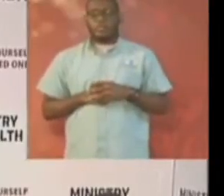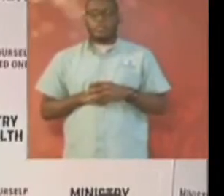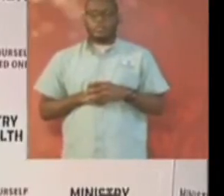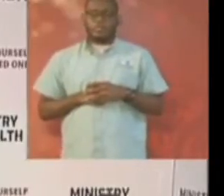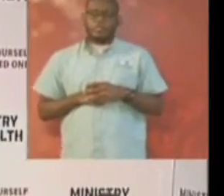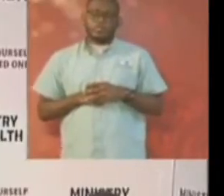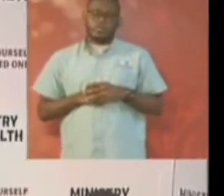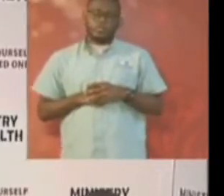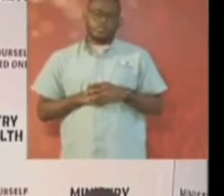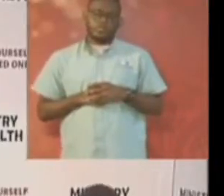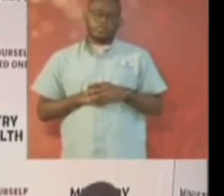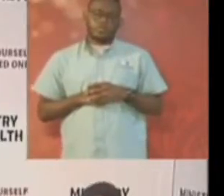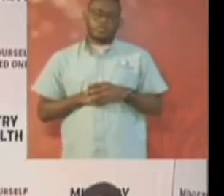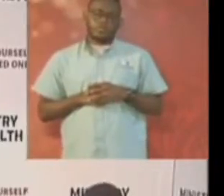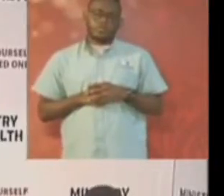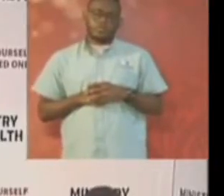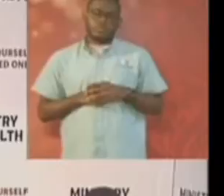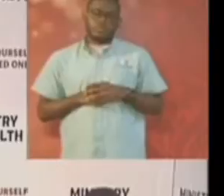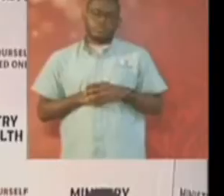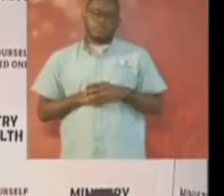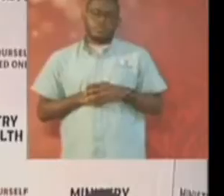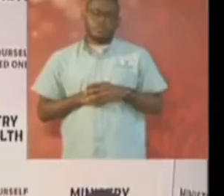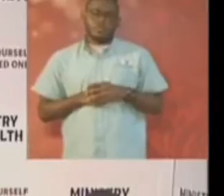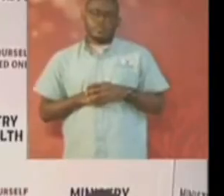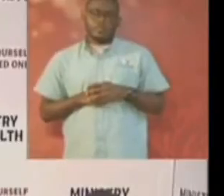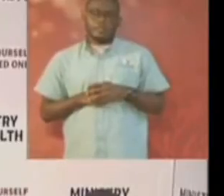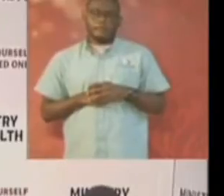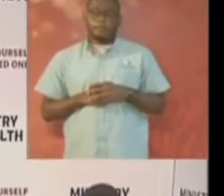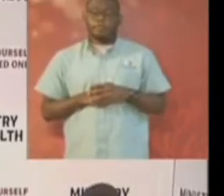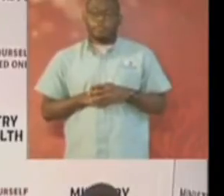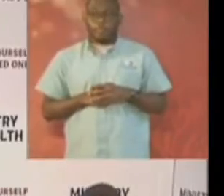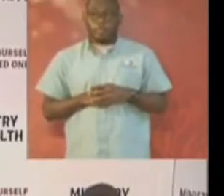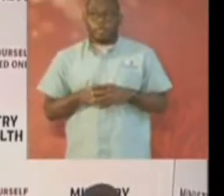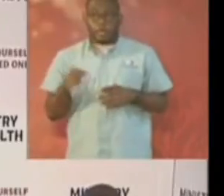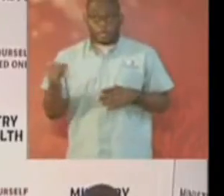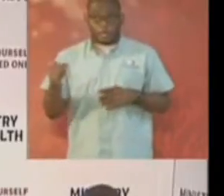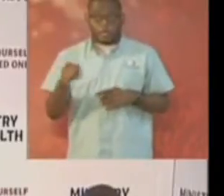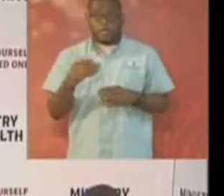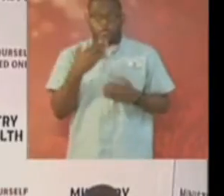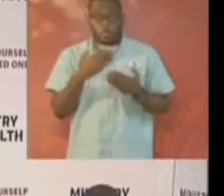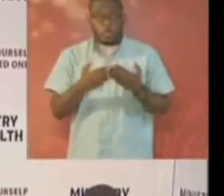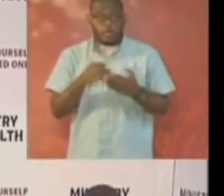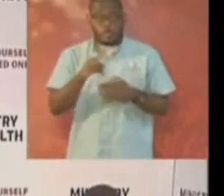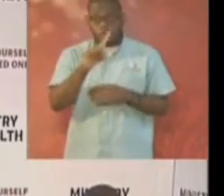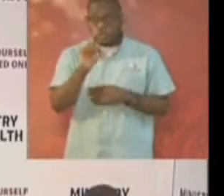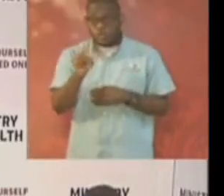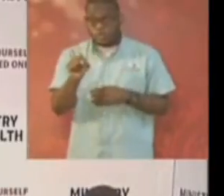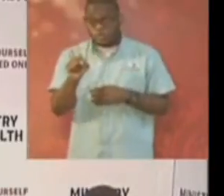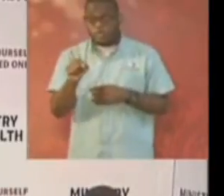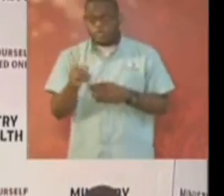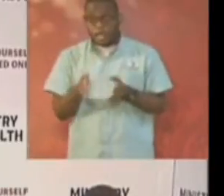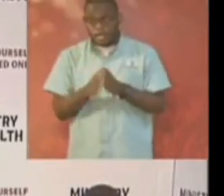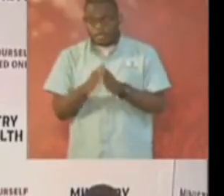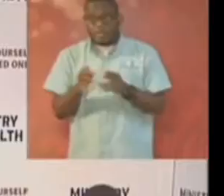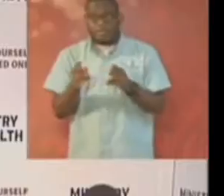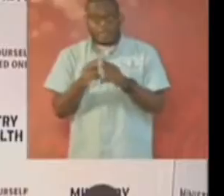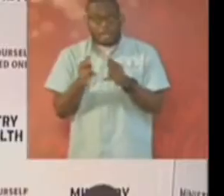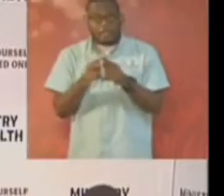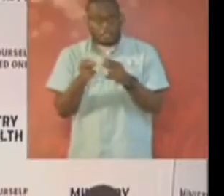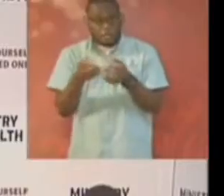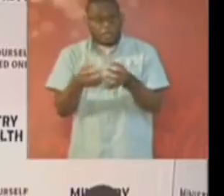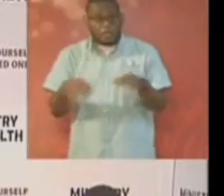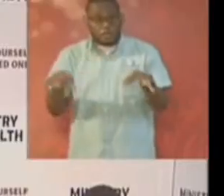your question, Ms. Bostic. It's an excellent one. It's a very topical and a very relevant question. Now,